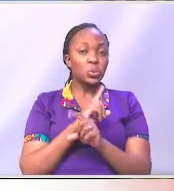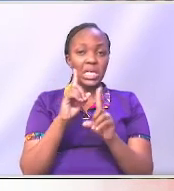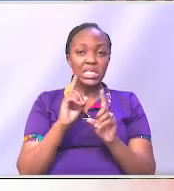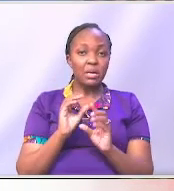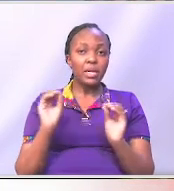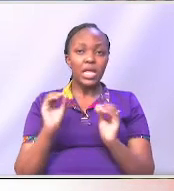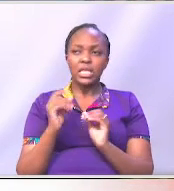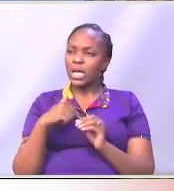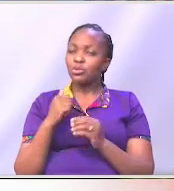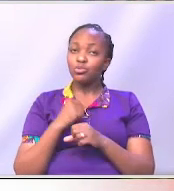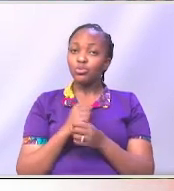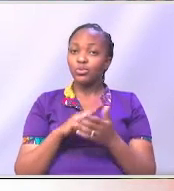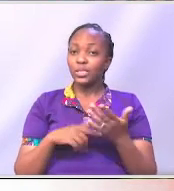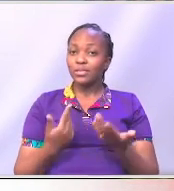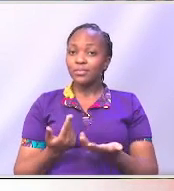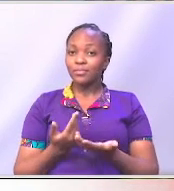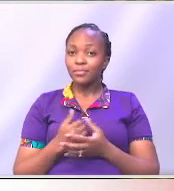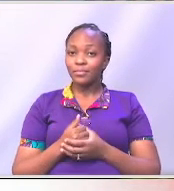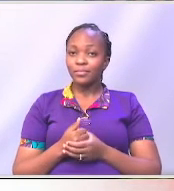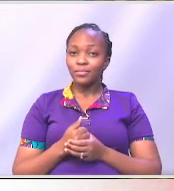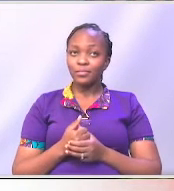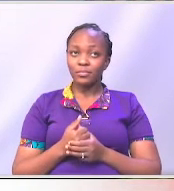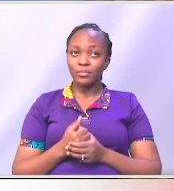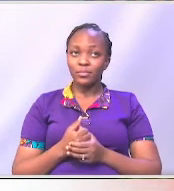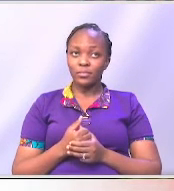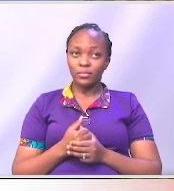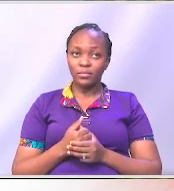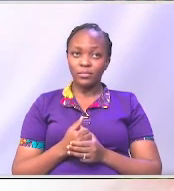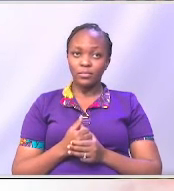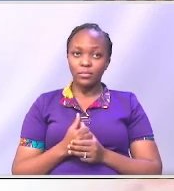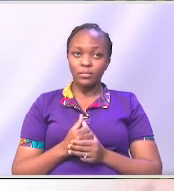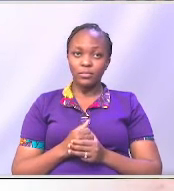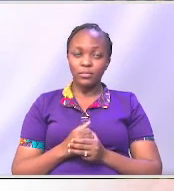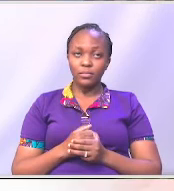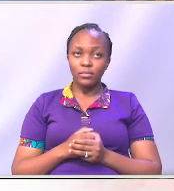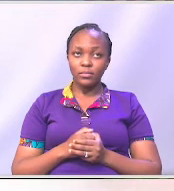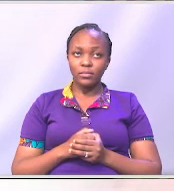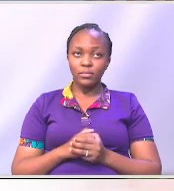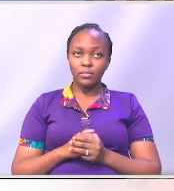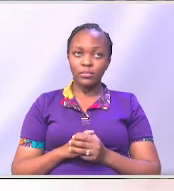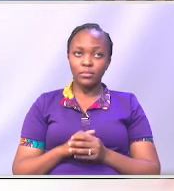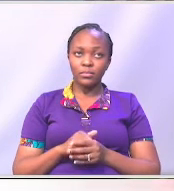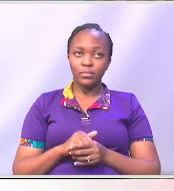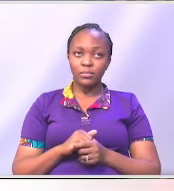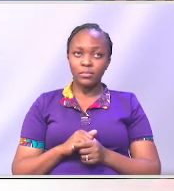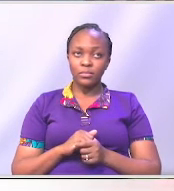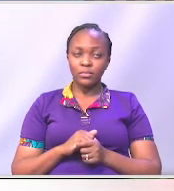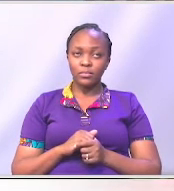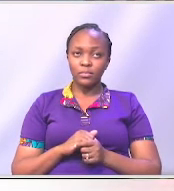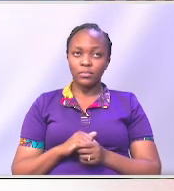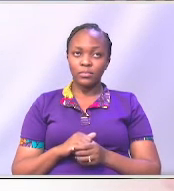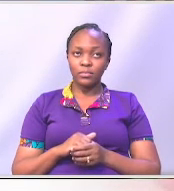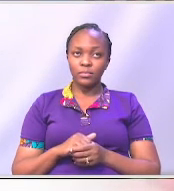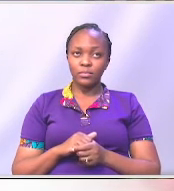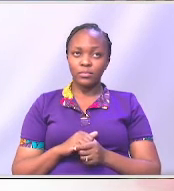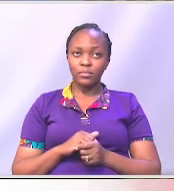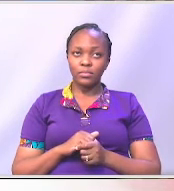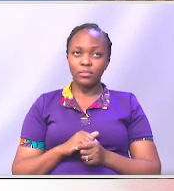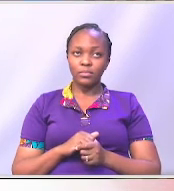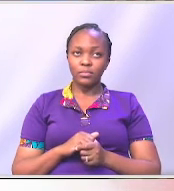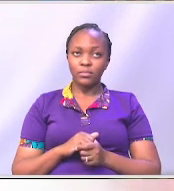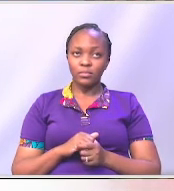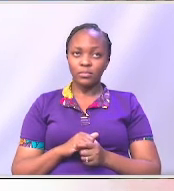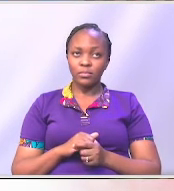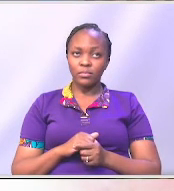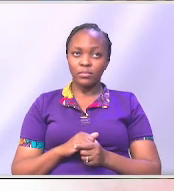the shortage is around 114, 581 that we require in the country. But when the budget comes, you are just